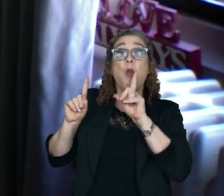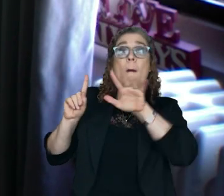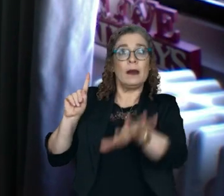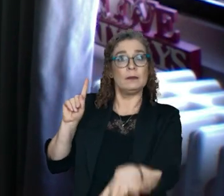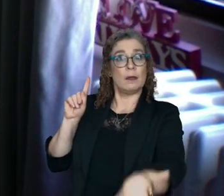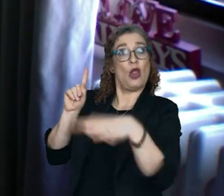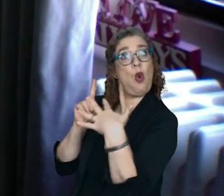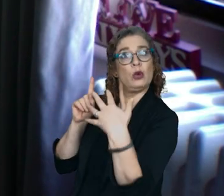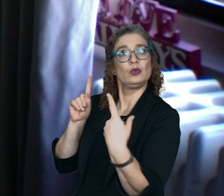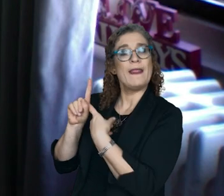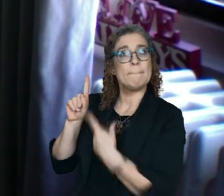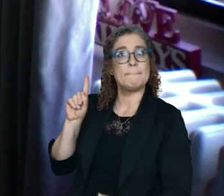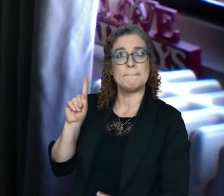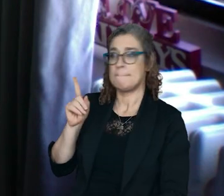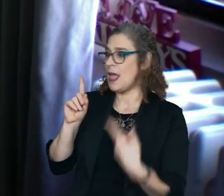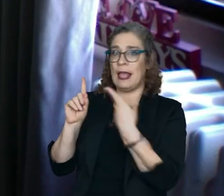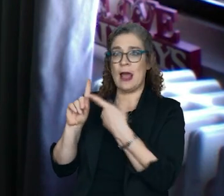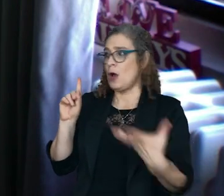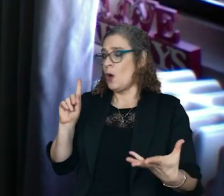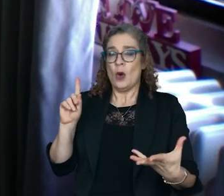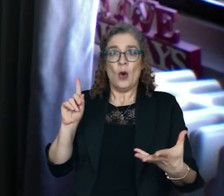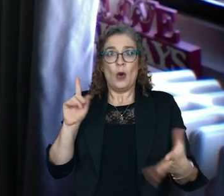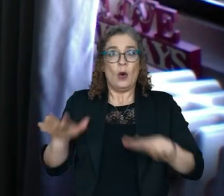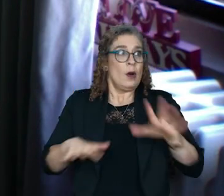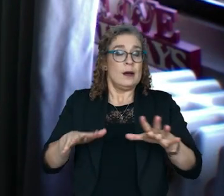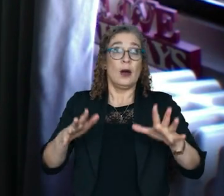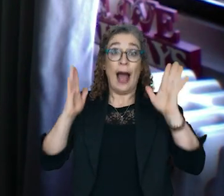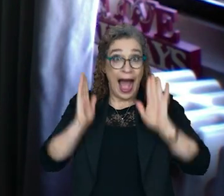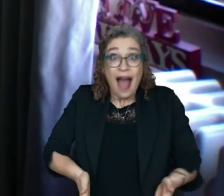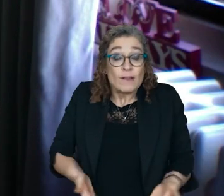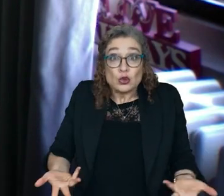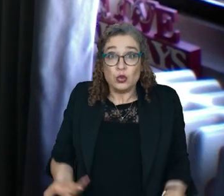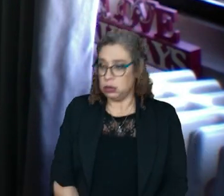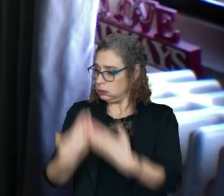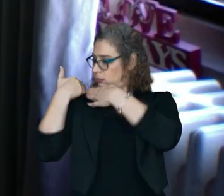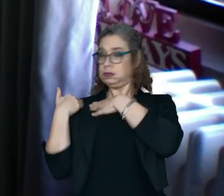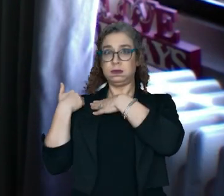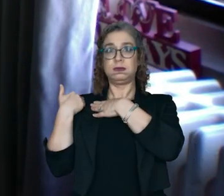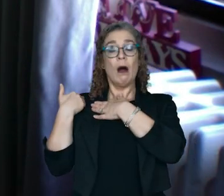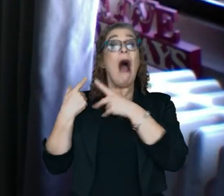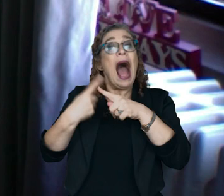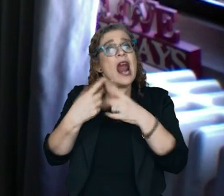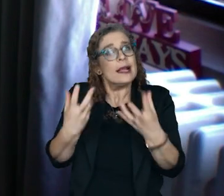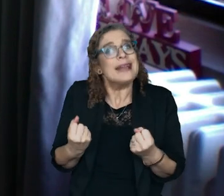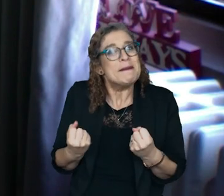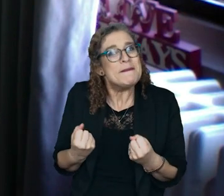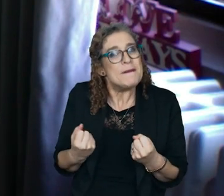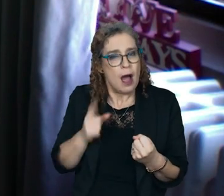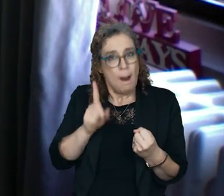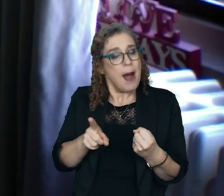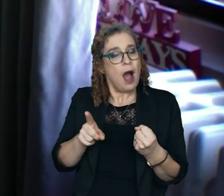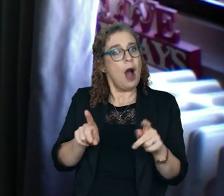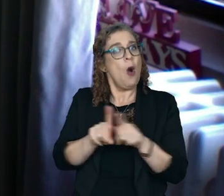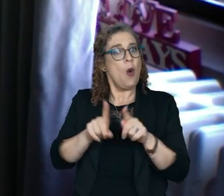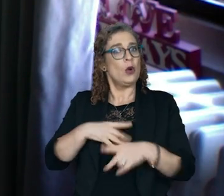which they had to take on. And most of them did so willingly. But in